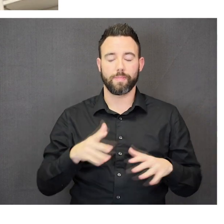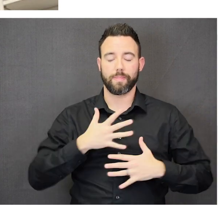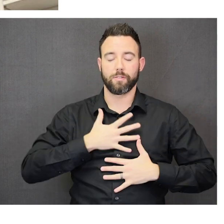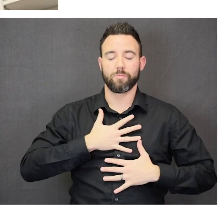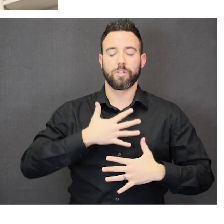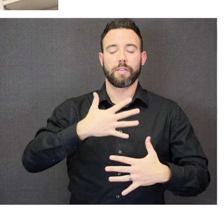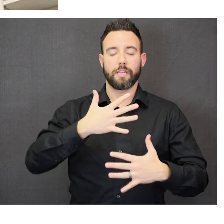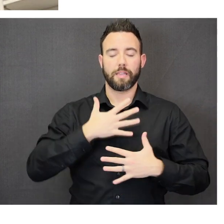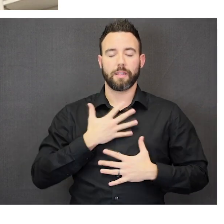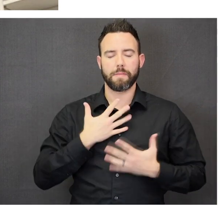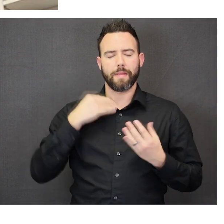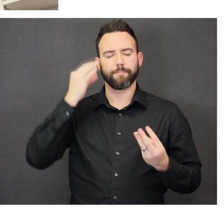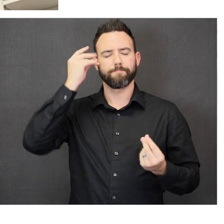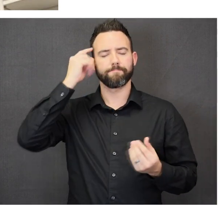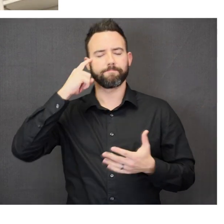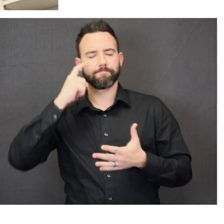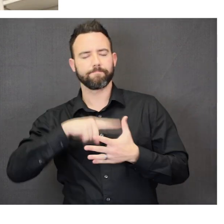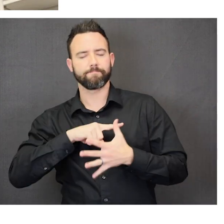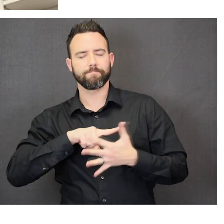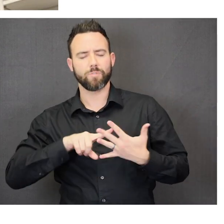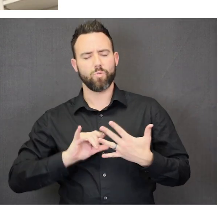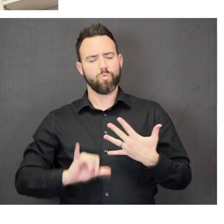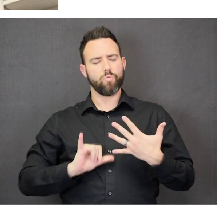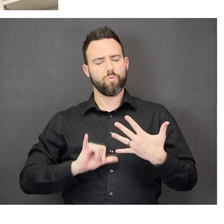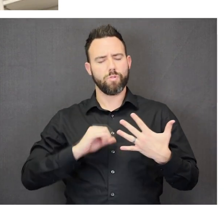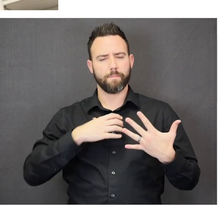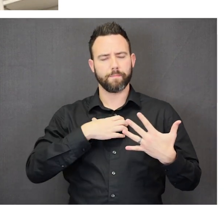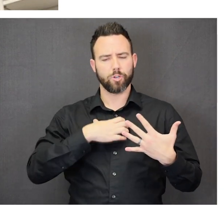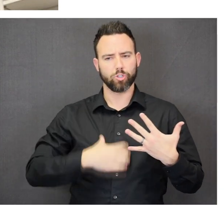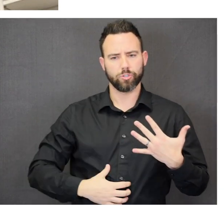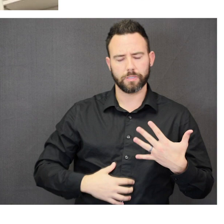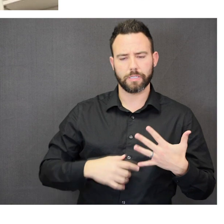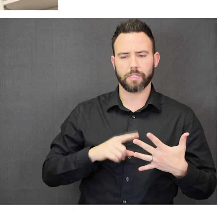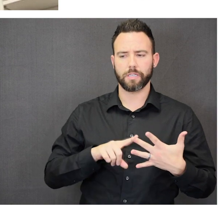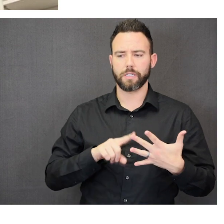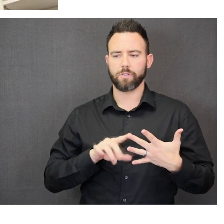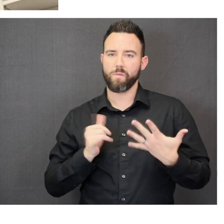need to move. Maybe I'm hungry. Maybe